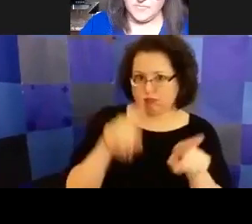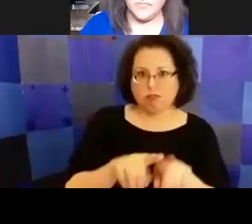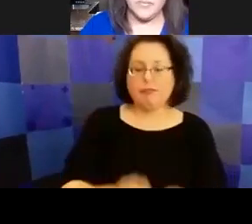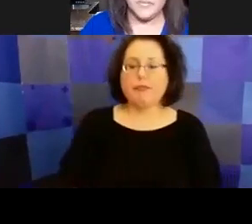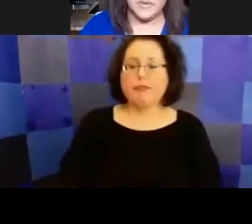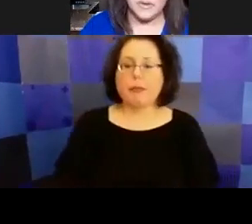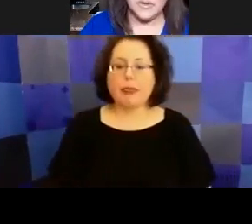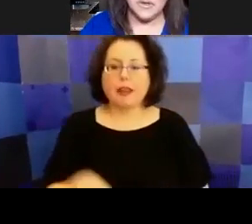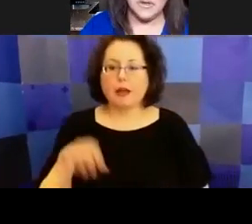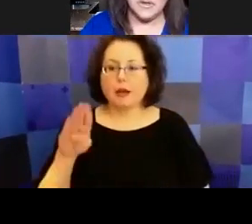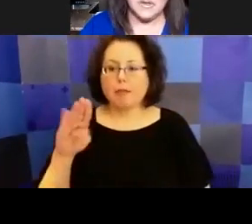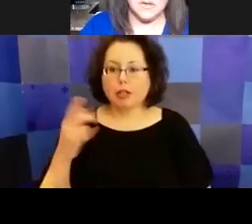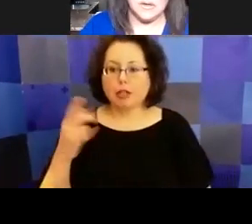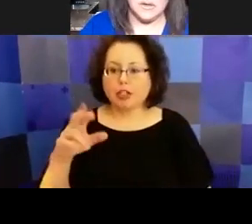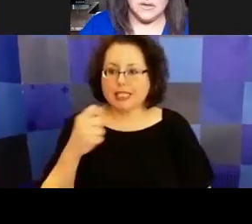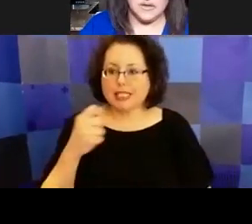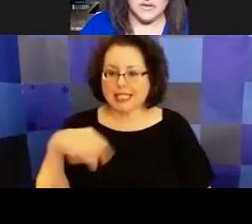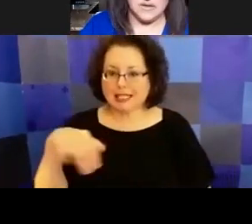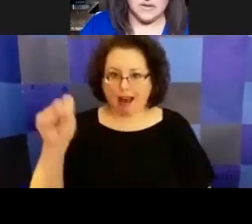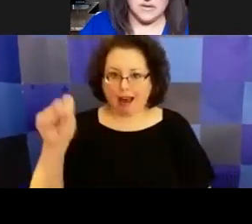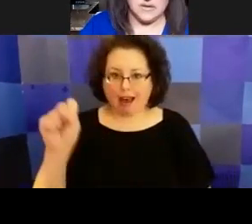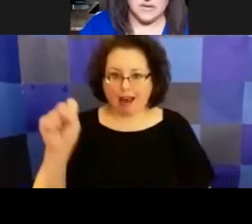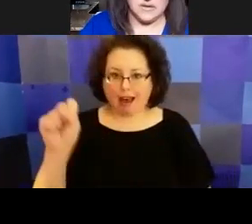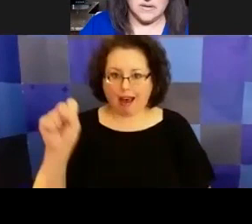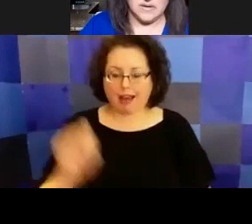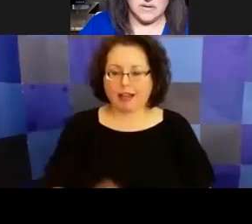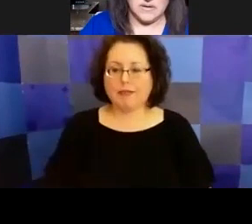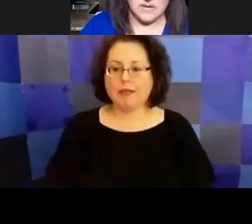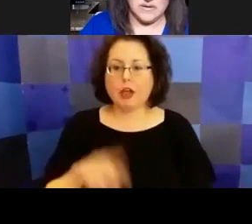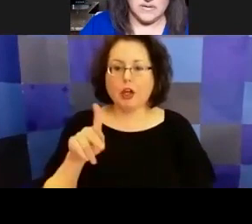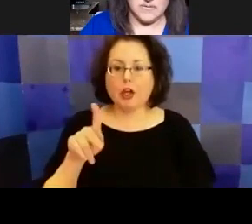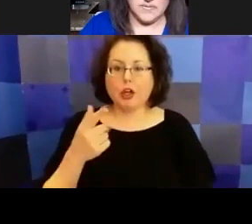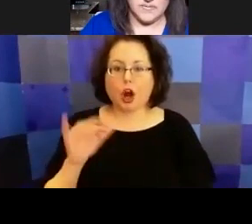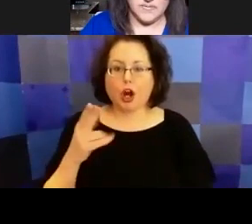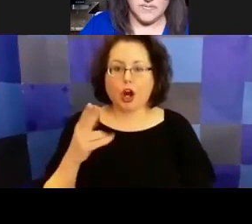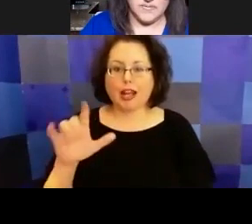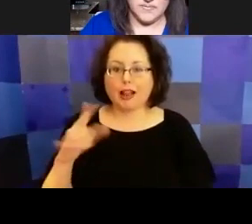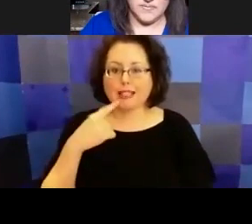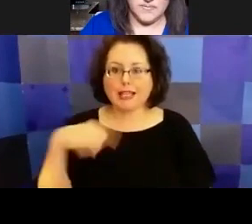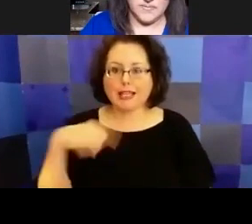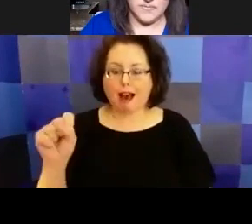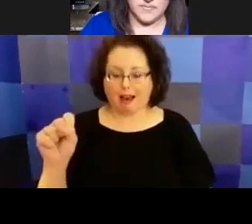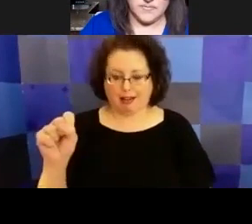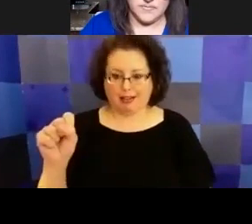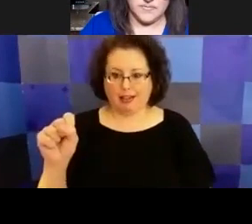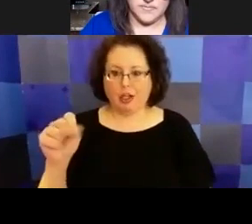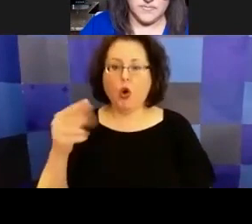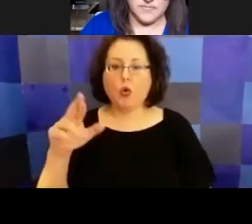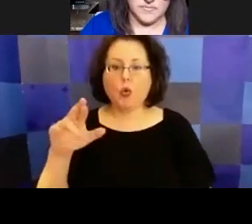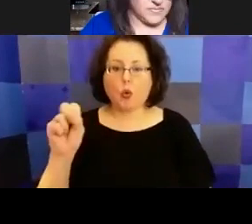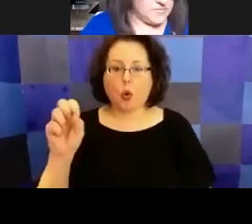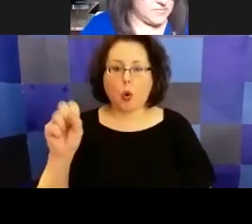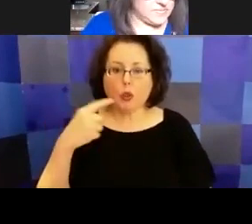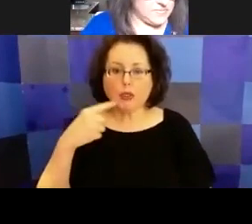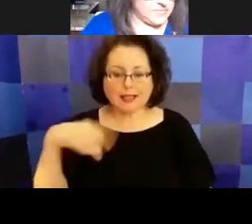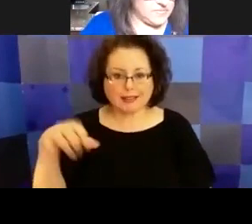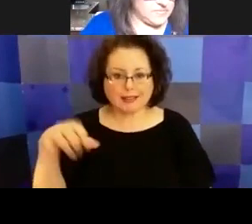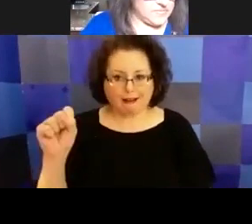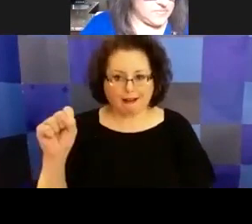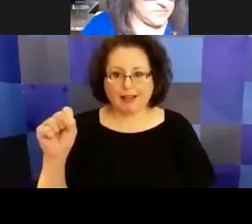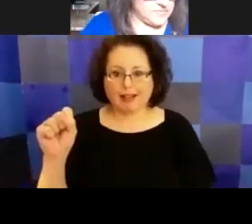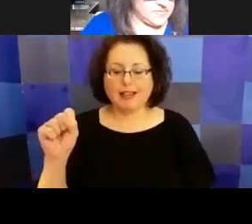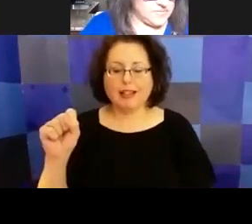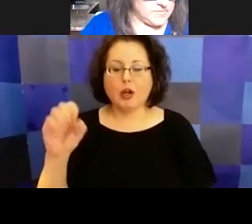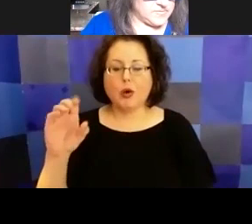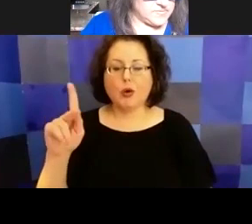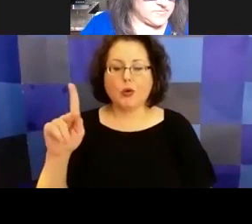Reverend Burgess. Aye. Mr. Coghill. Aye. Ms. Gross. Aye. Mr.